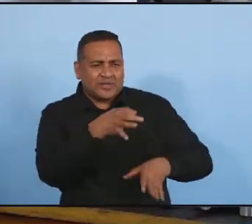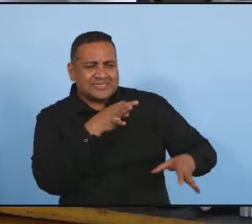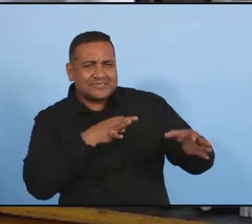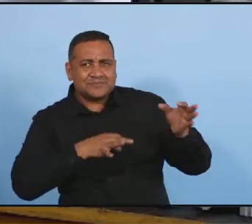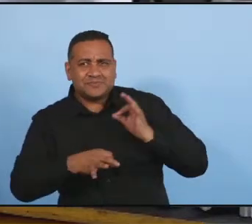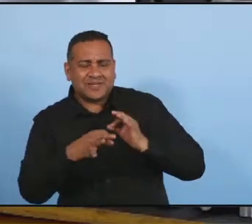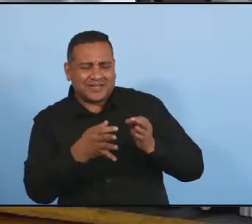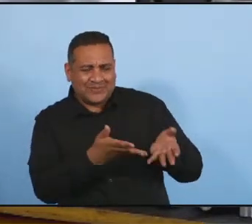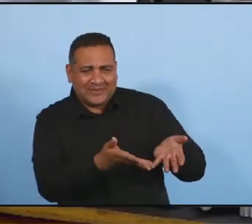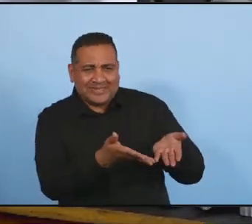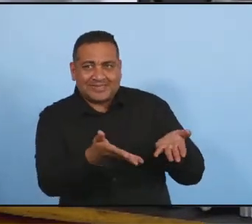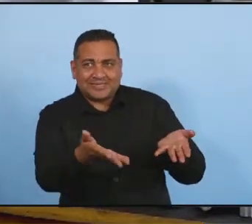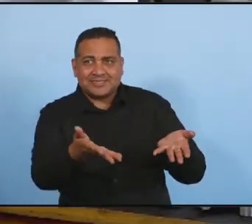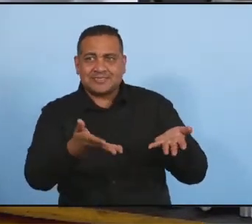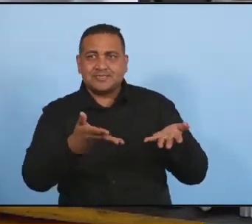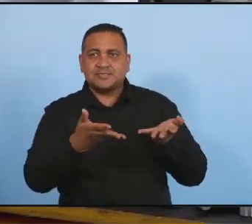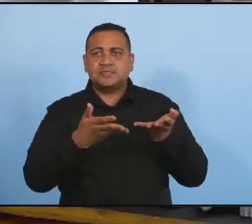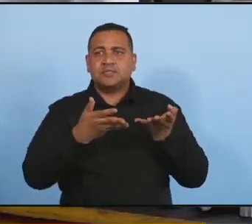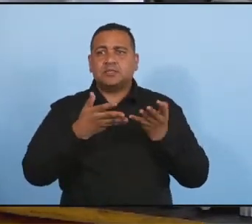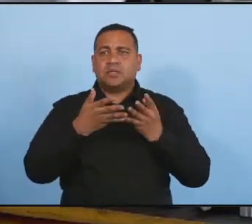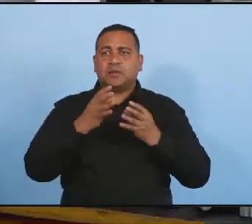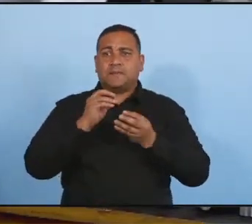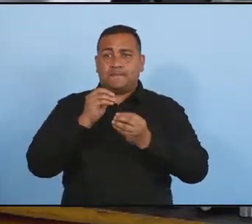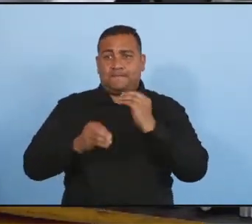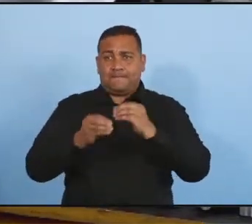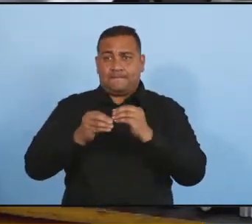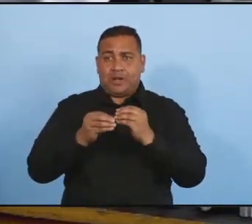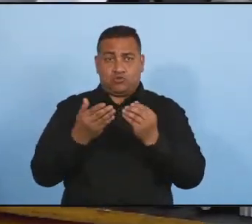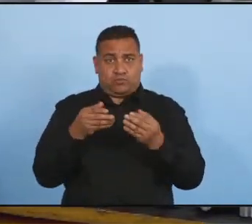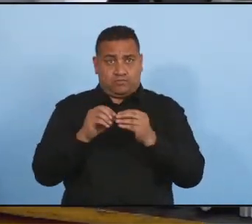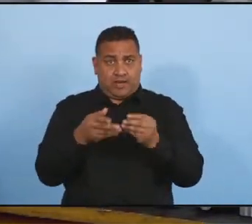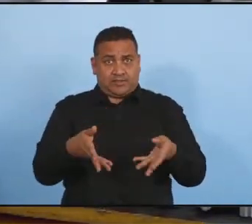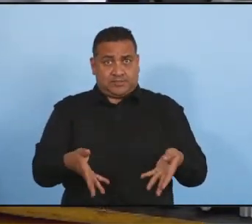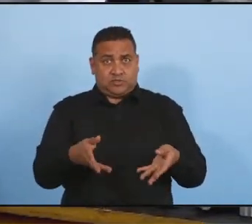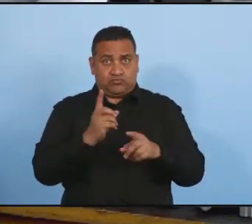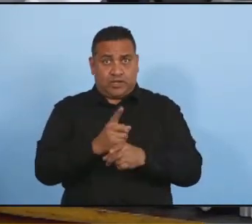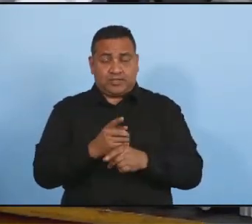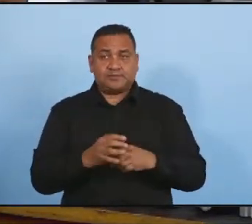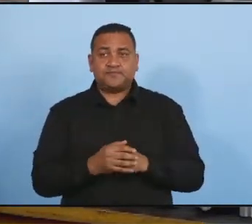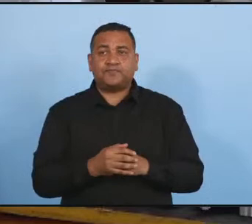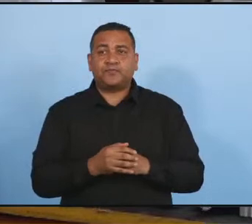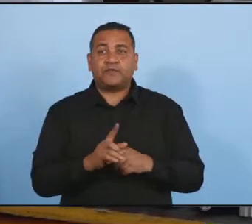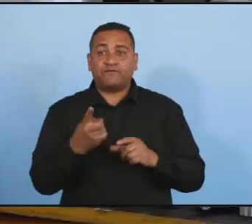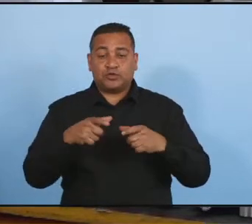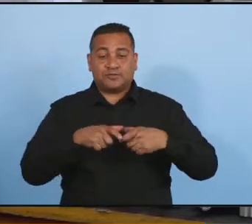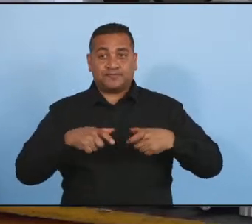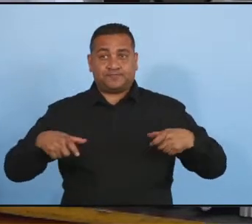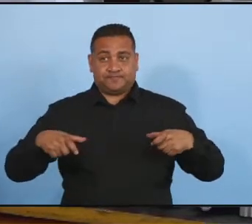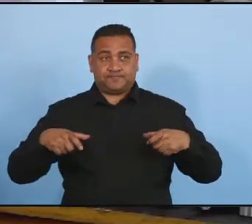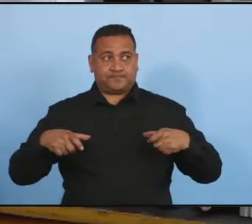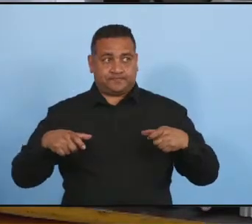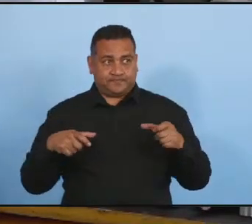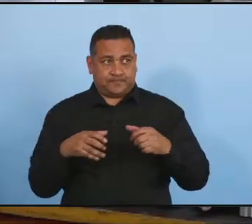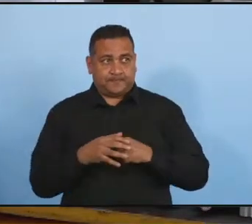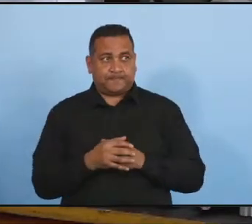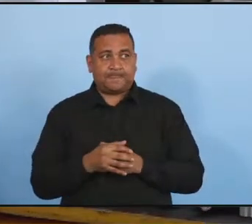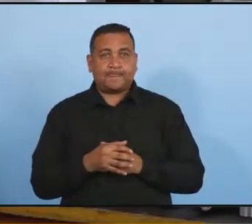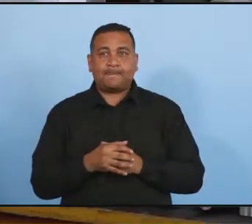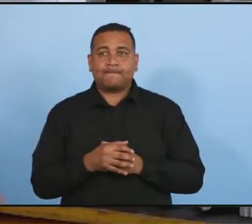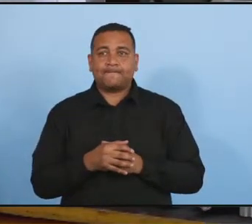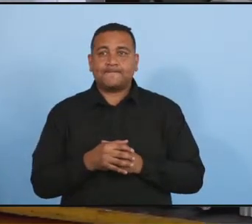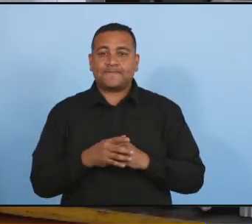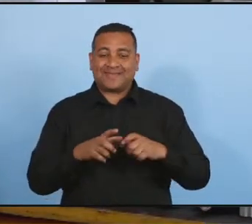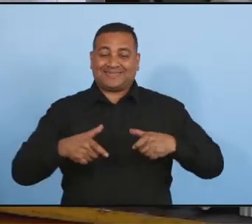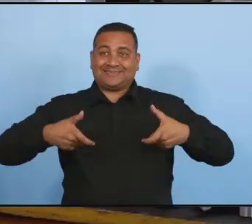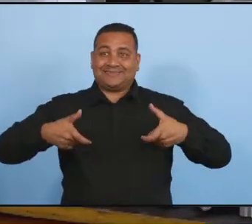So these are things that were all made here, manufactured right here. Like this. If I can start with this. This is keys and locking